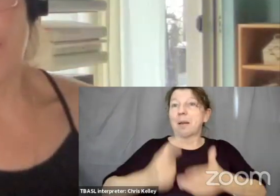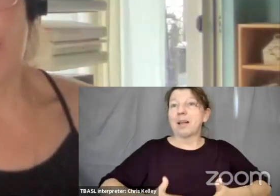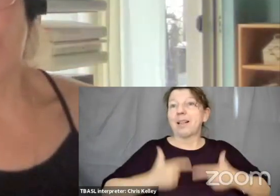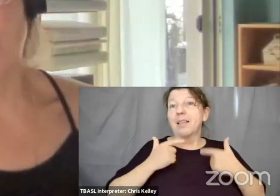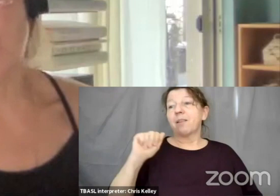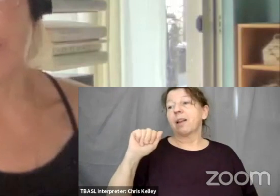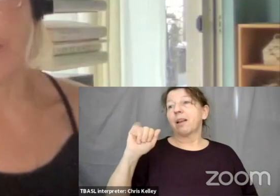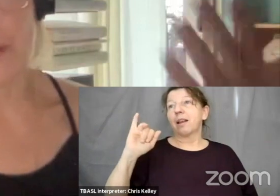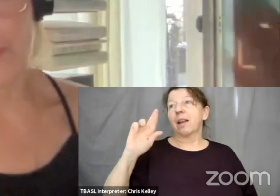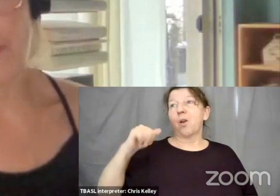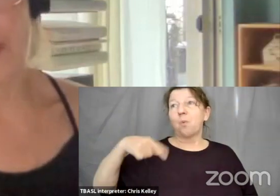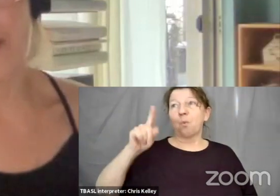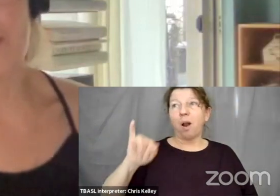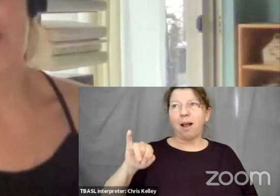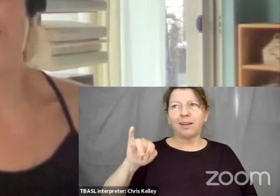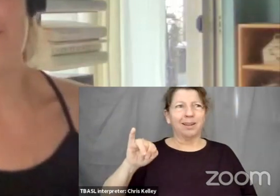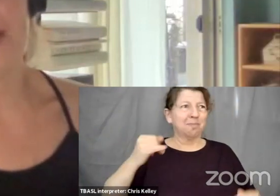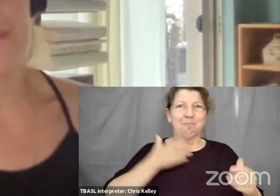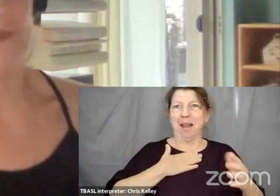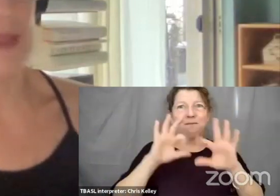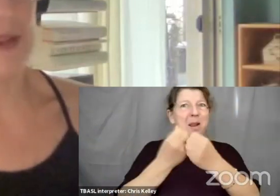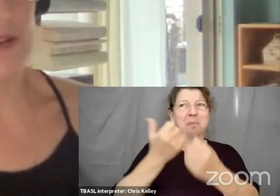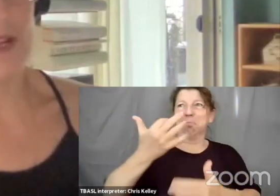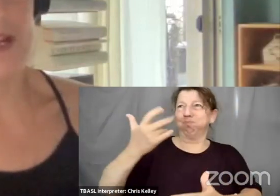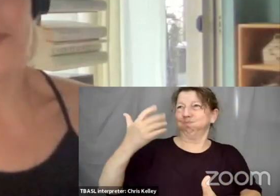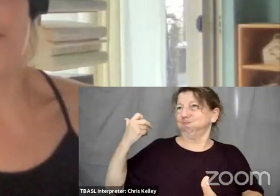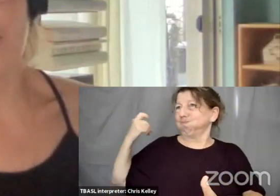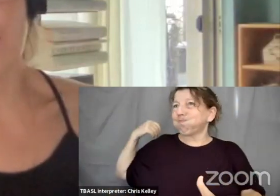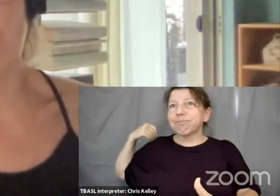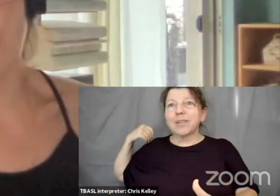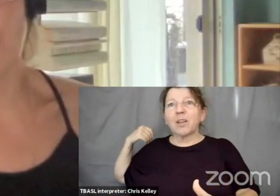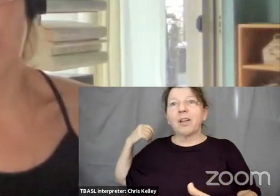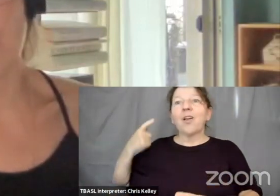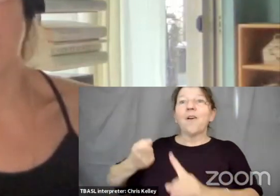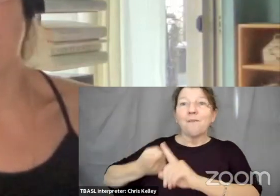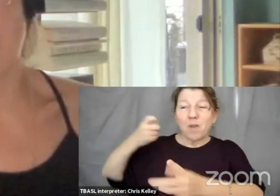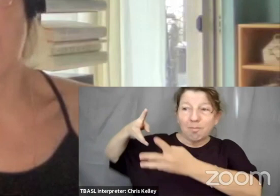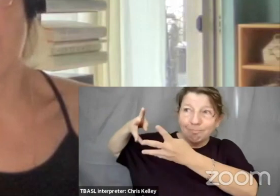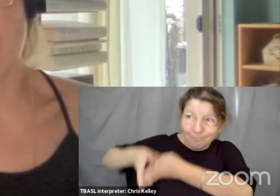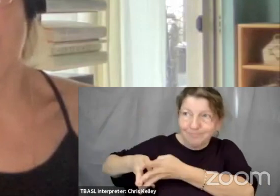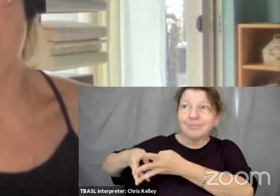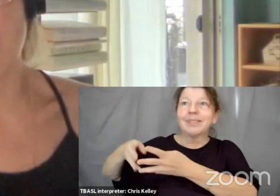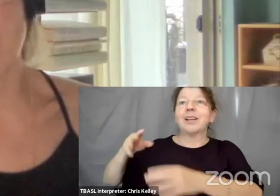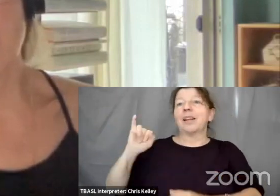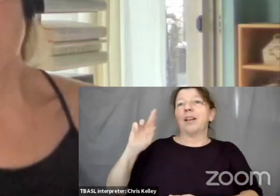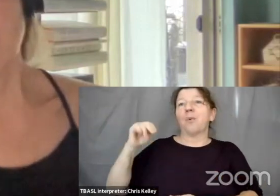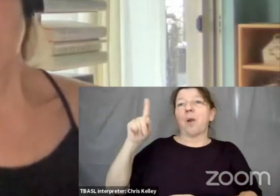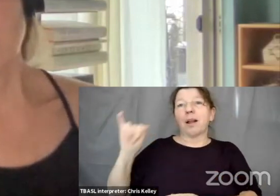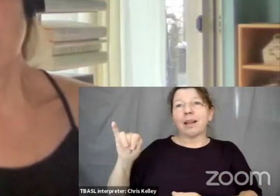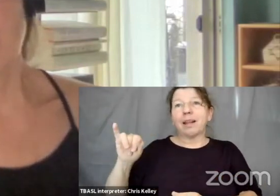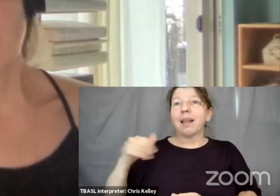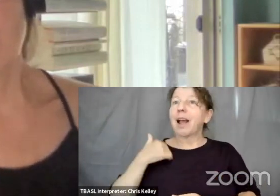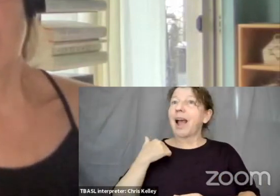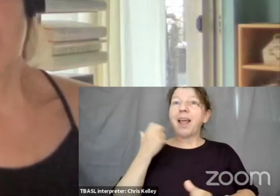remember, for thousands of years. My Iraqi family came from there. I had 100 family members there at the start of that war